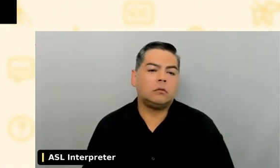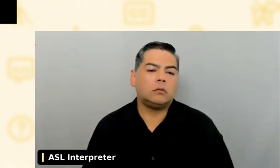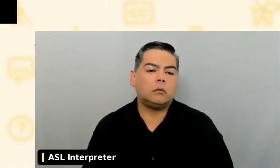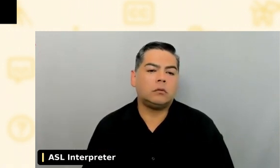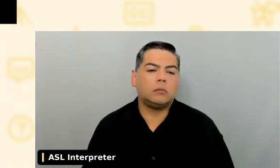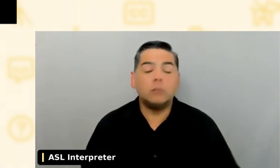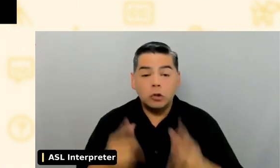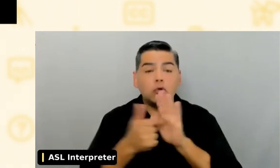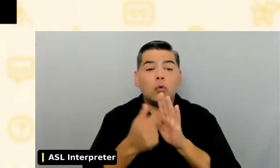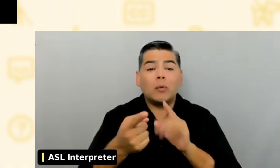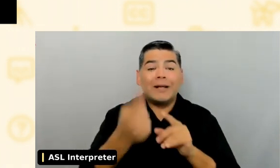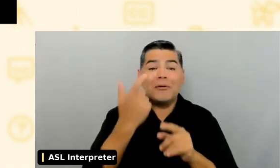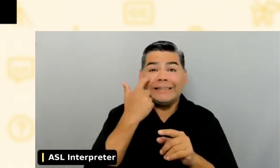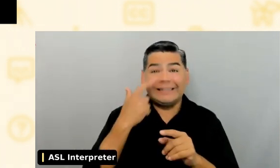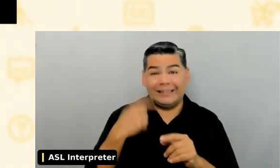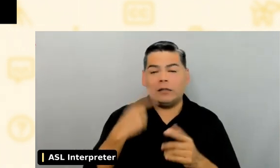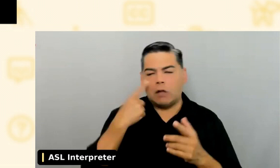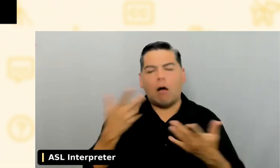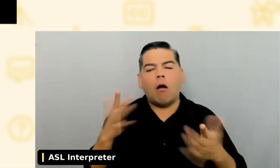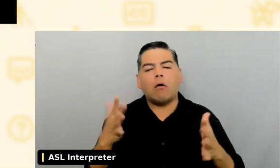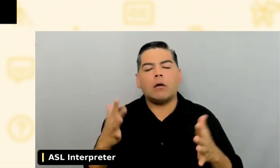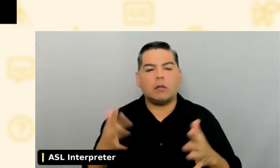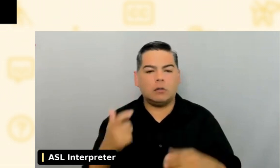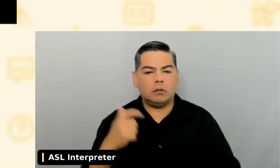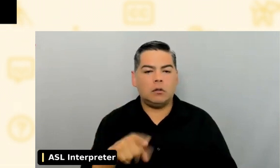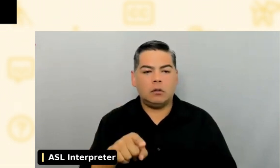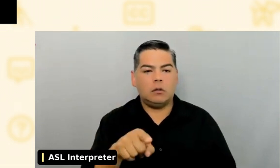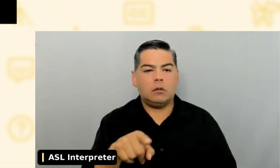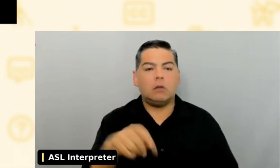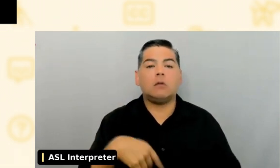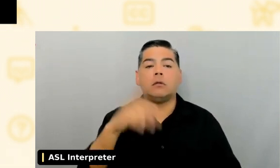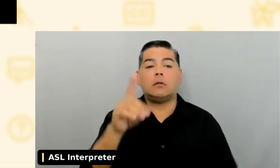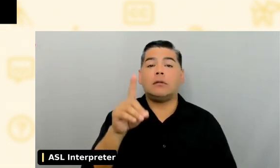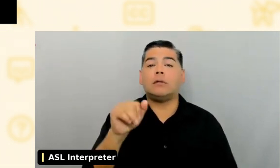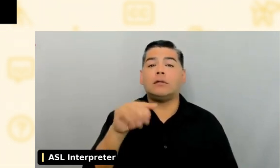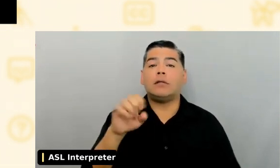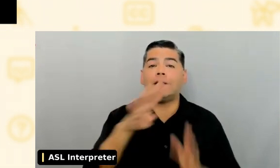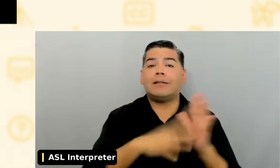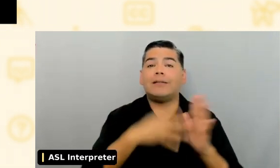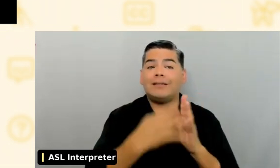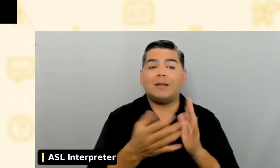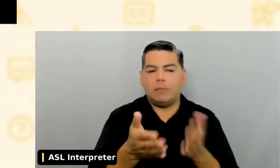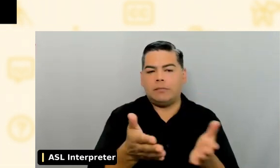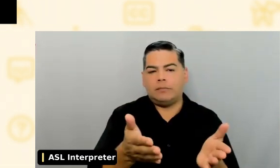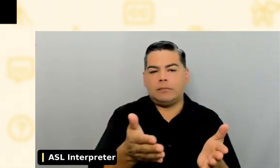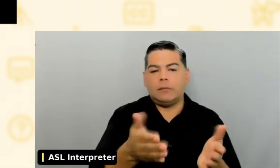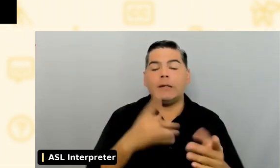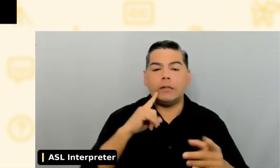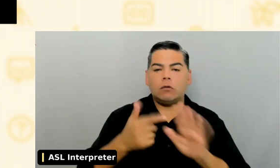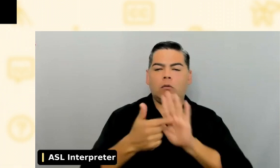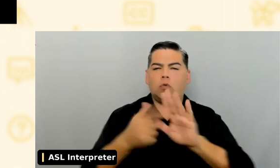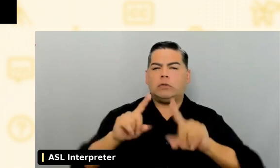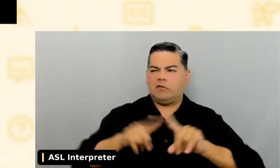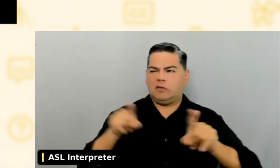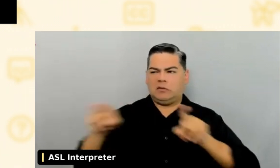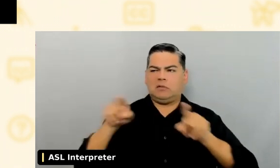earlier. So this is a data table where it presents the differences between the web